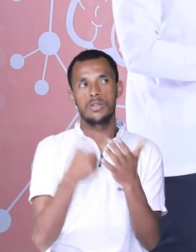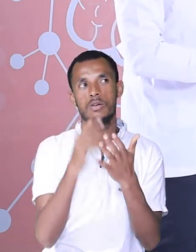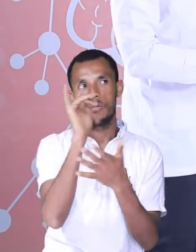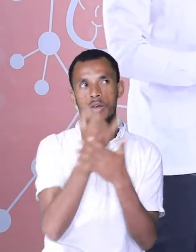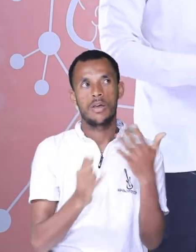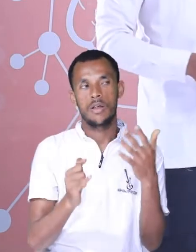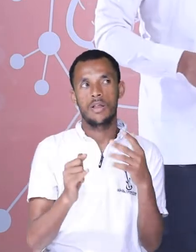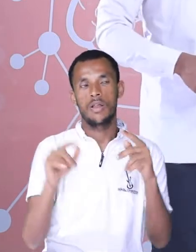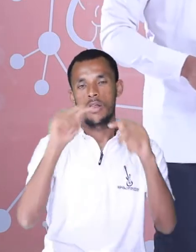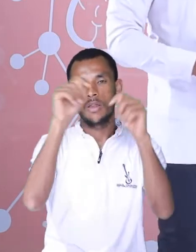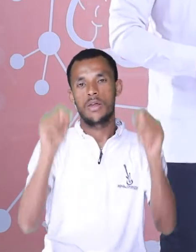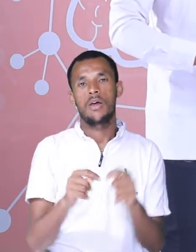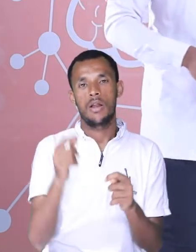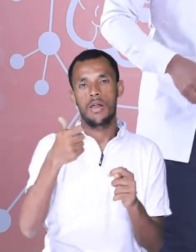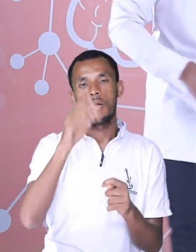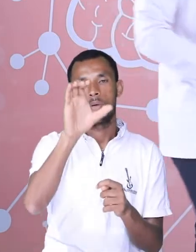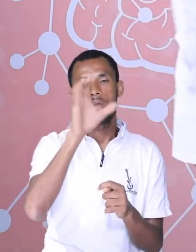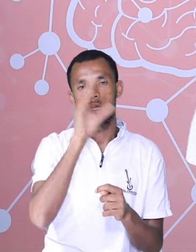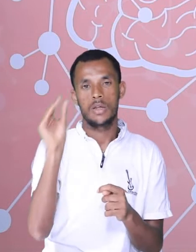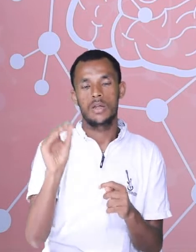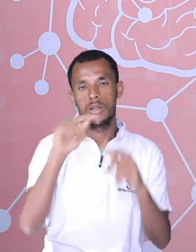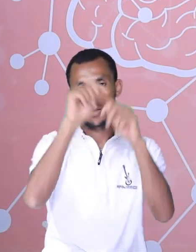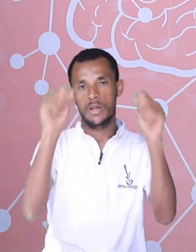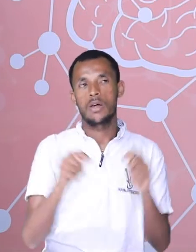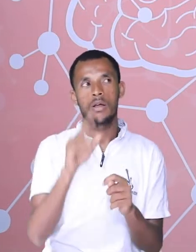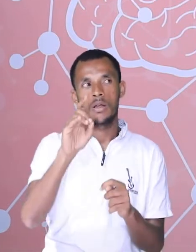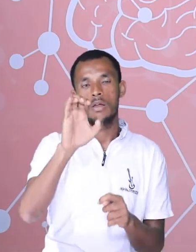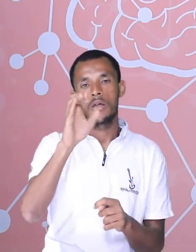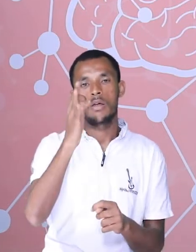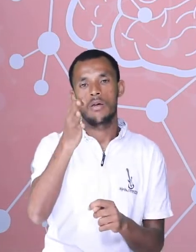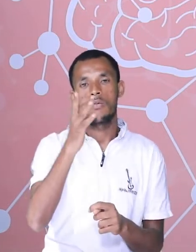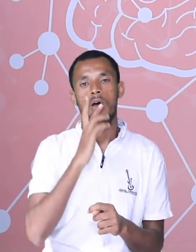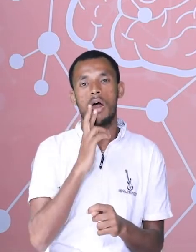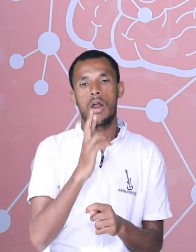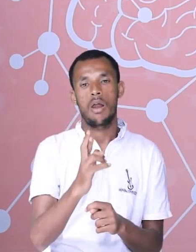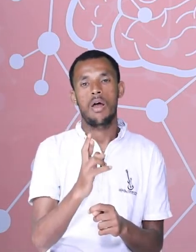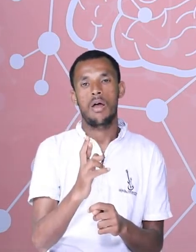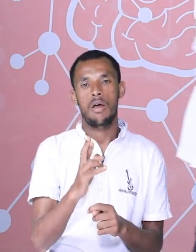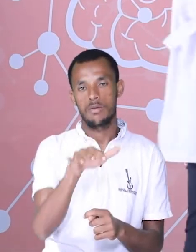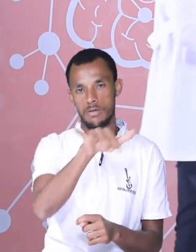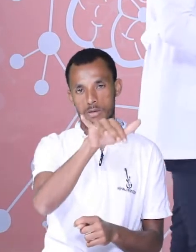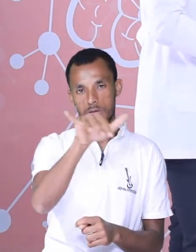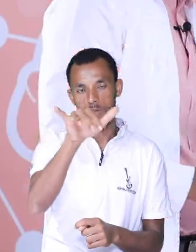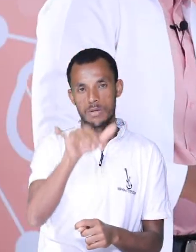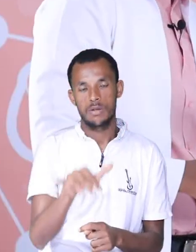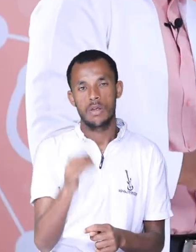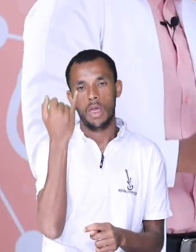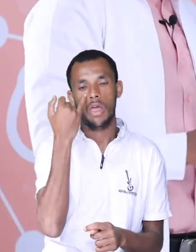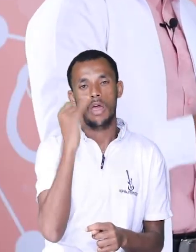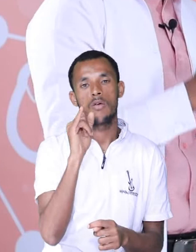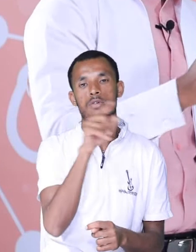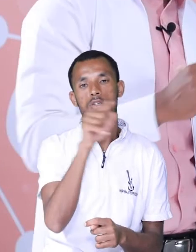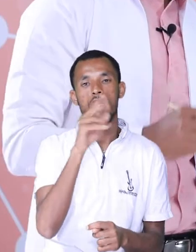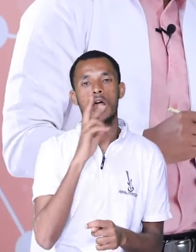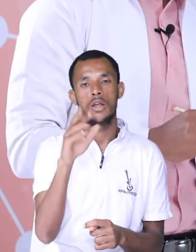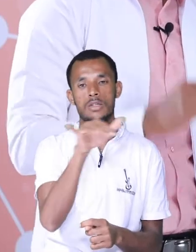figure, triangle ABC and triangle DEF are similar. If they